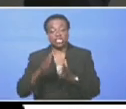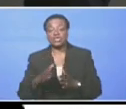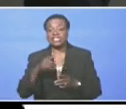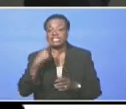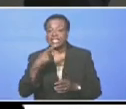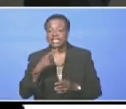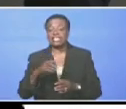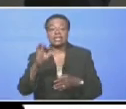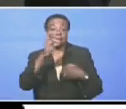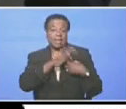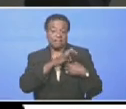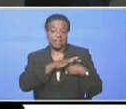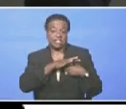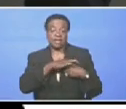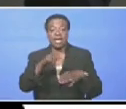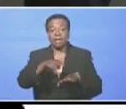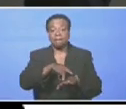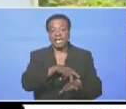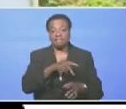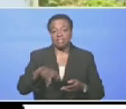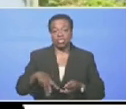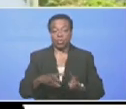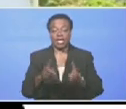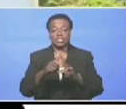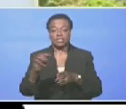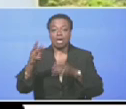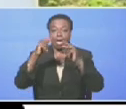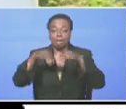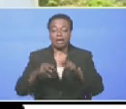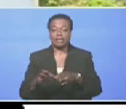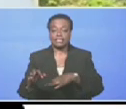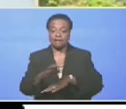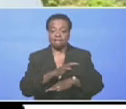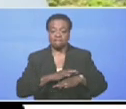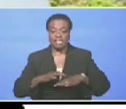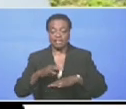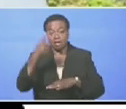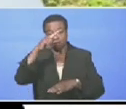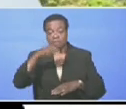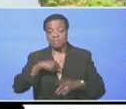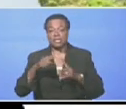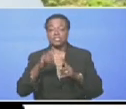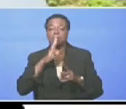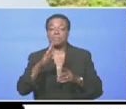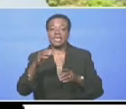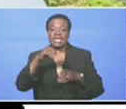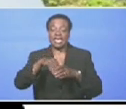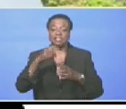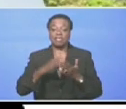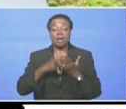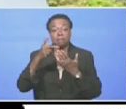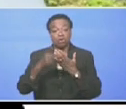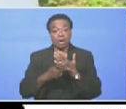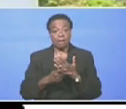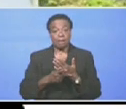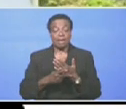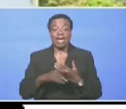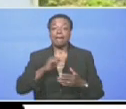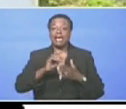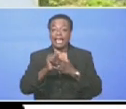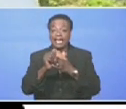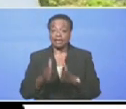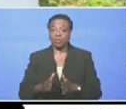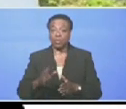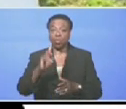for a successful career in the maritime field. For me to be in the program, I feel like a pioneer, seeing that we are some of the first ones to go